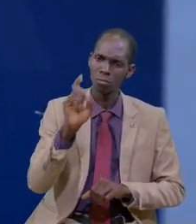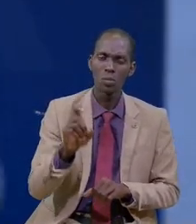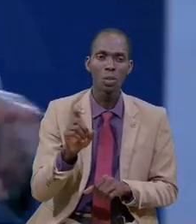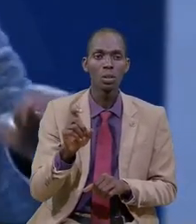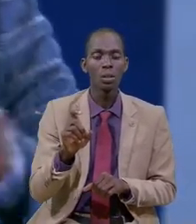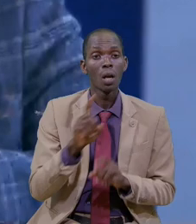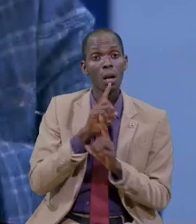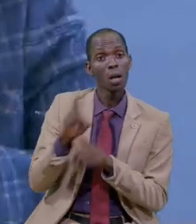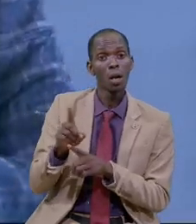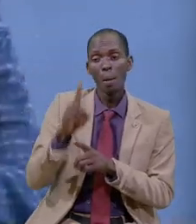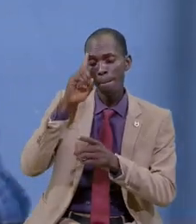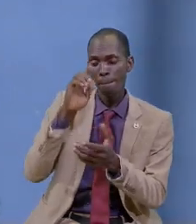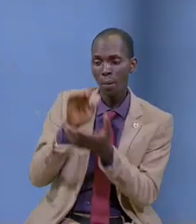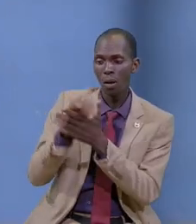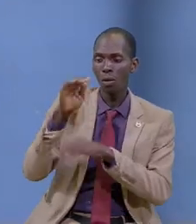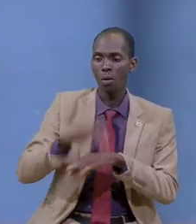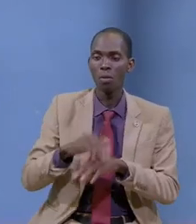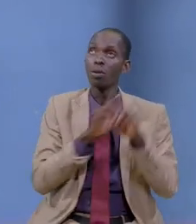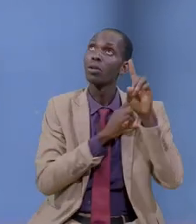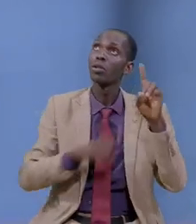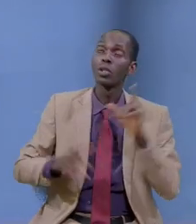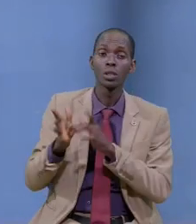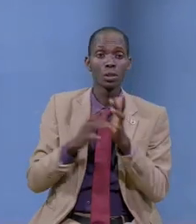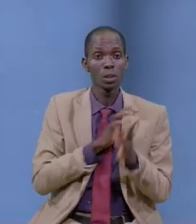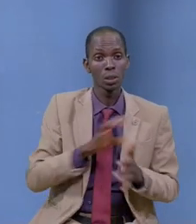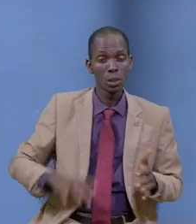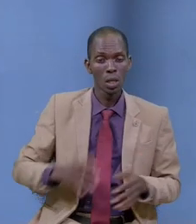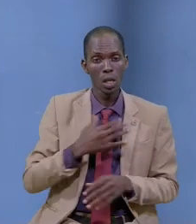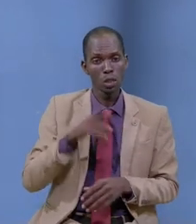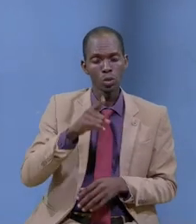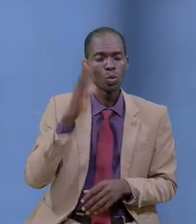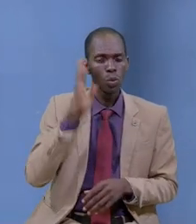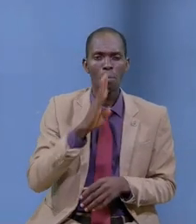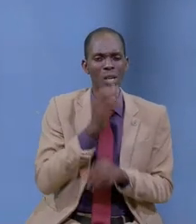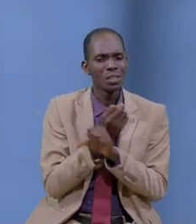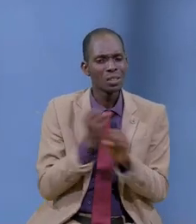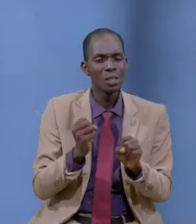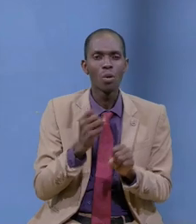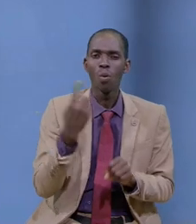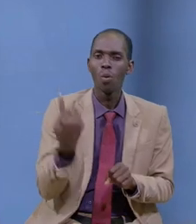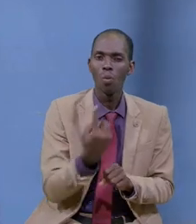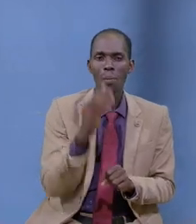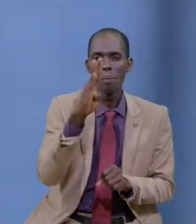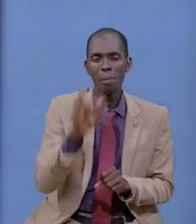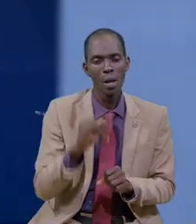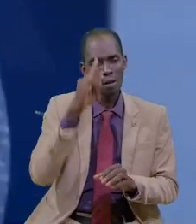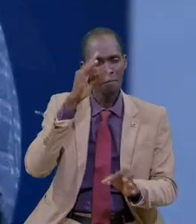on the Lord Jesus Christ and thou shalt be saved. It's by faith. Crois au Seigneur Jésus et tu seras